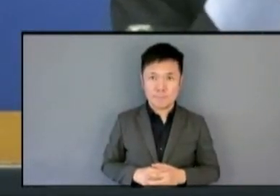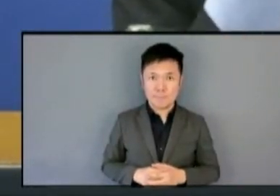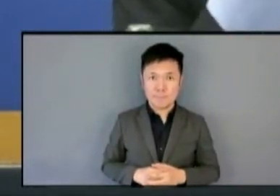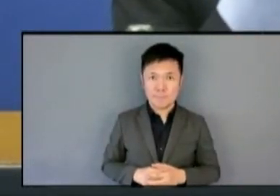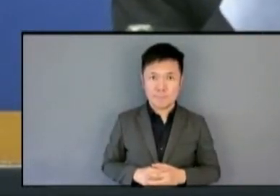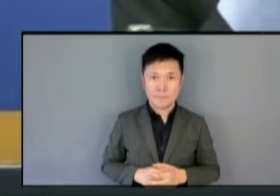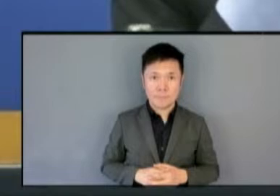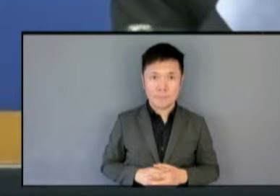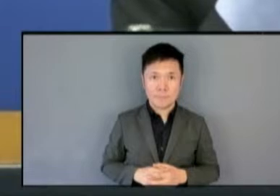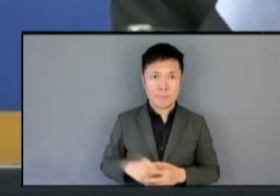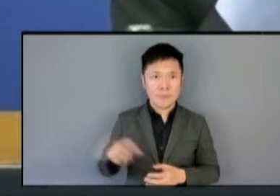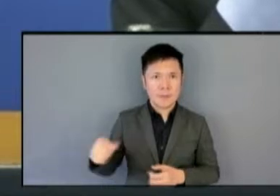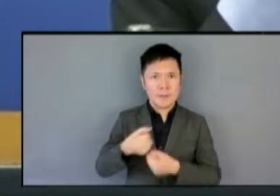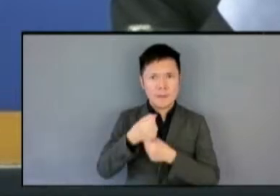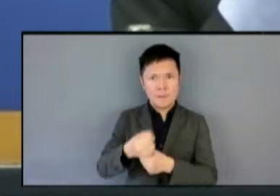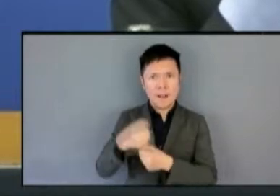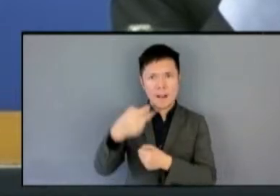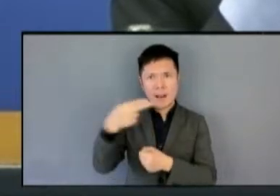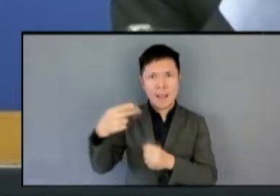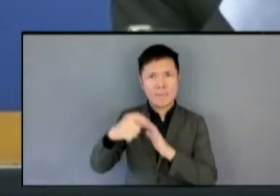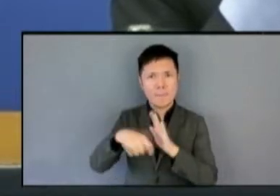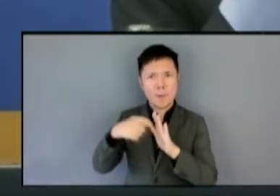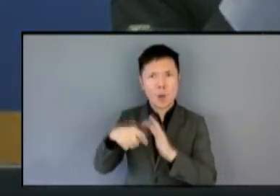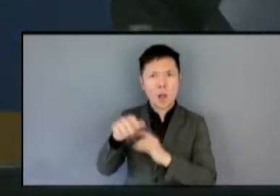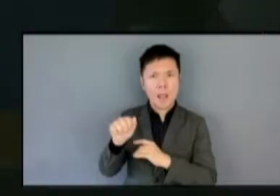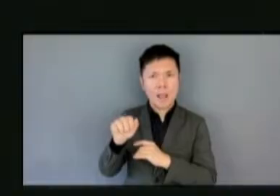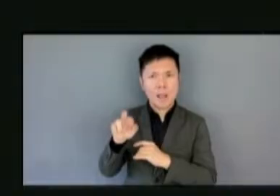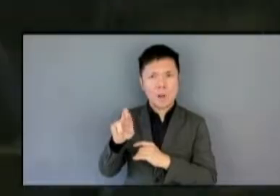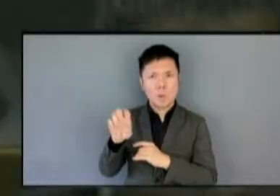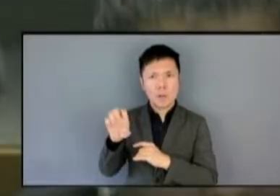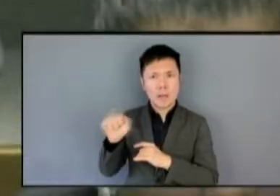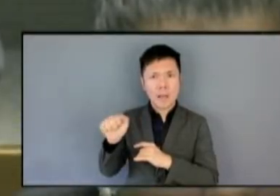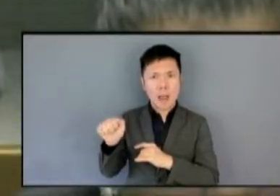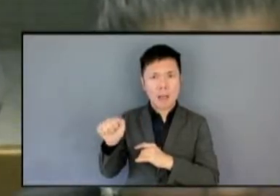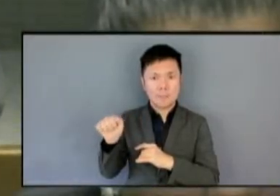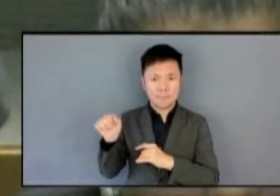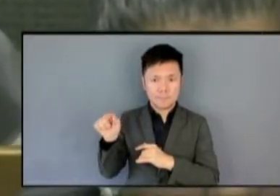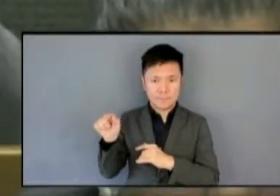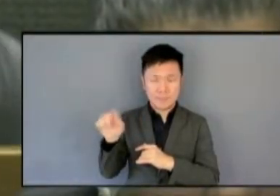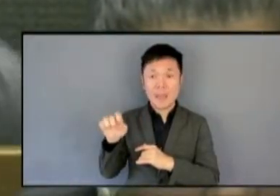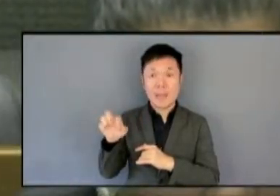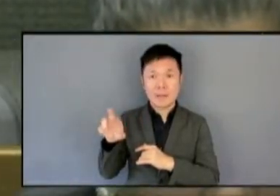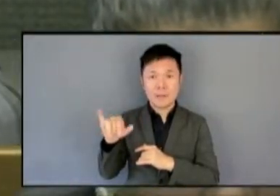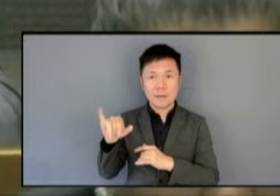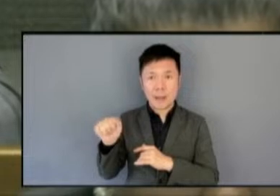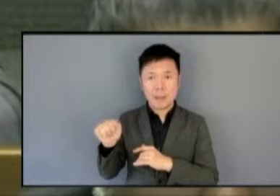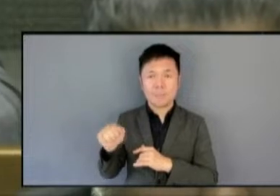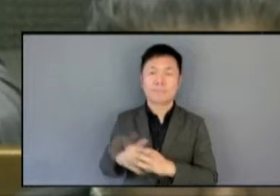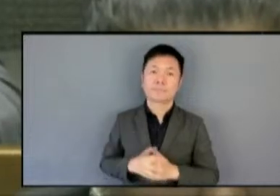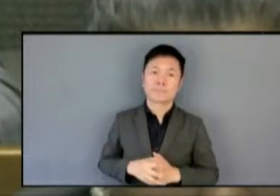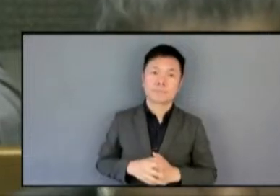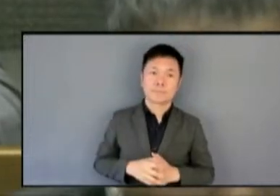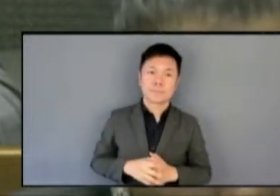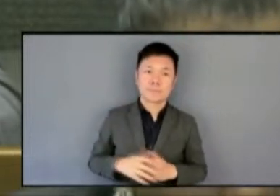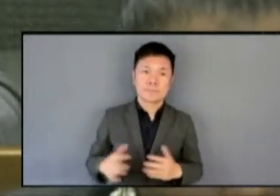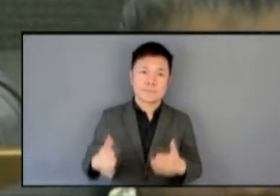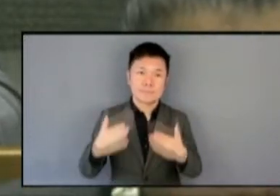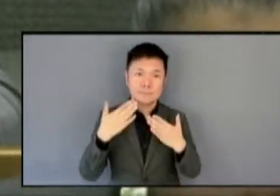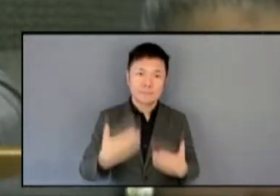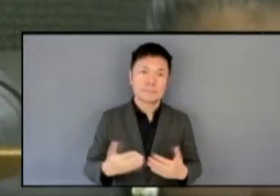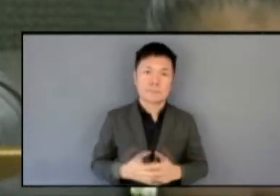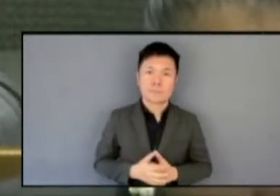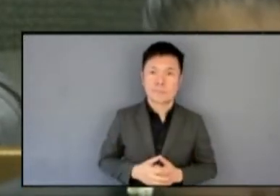whom I now invite to take the floor. Thank you, Honorable Chair,